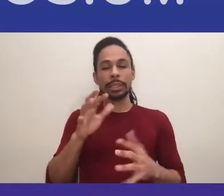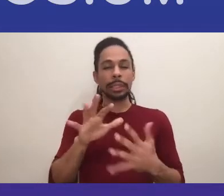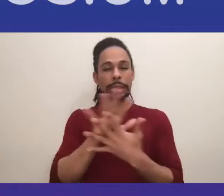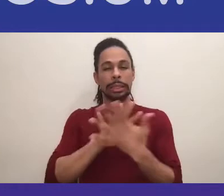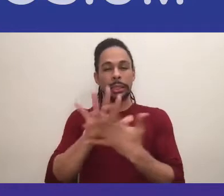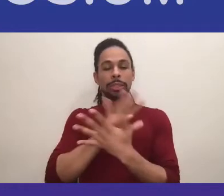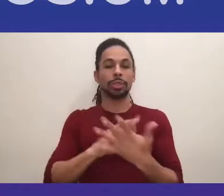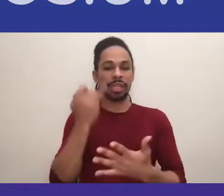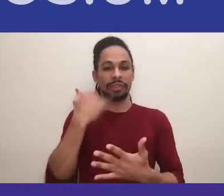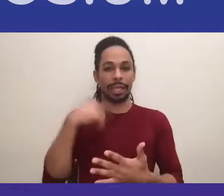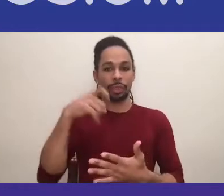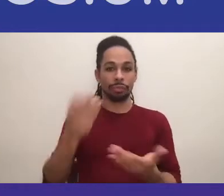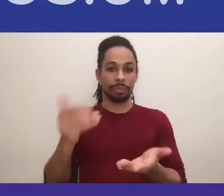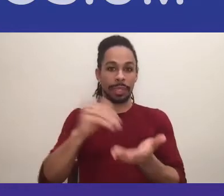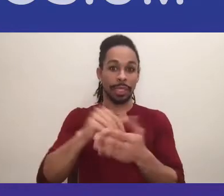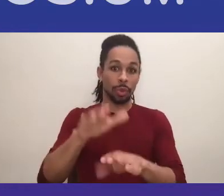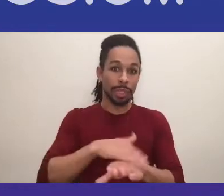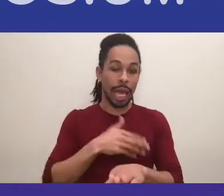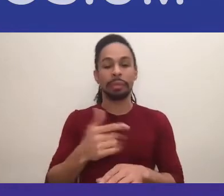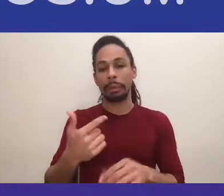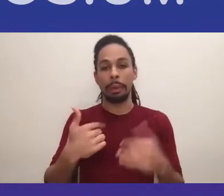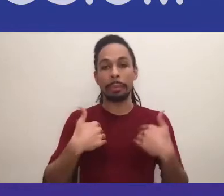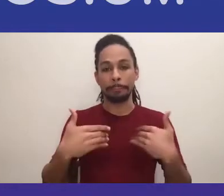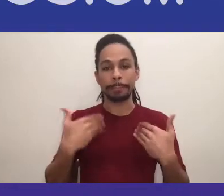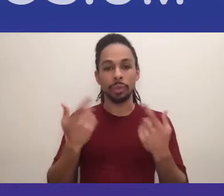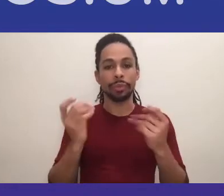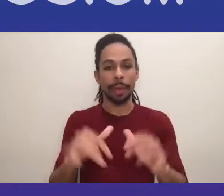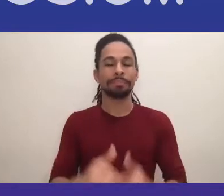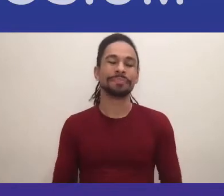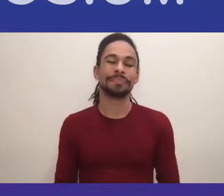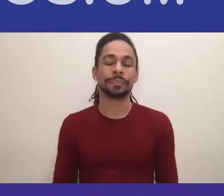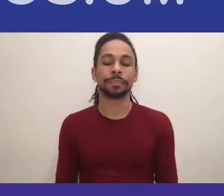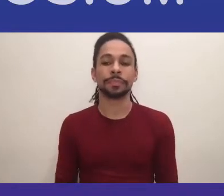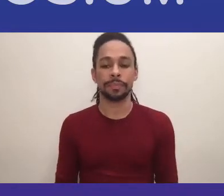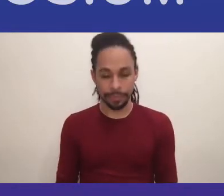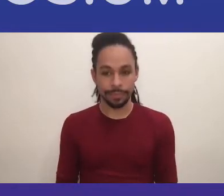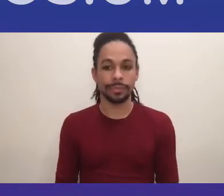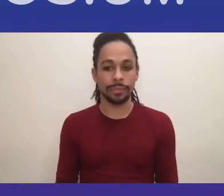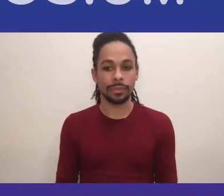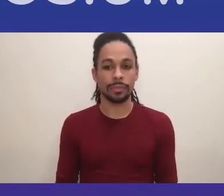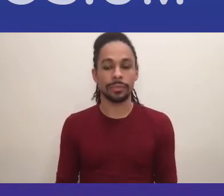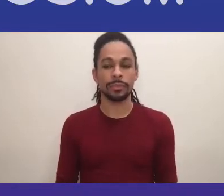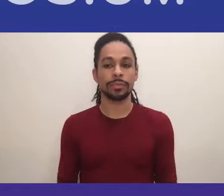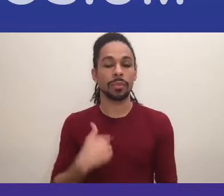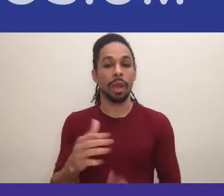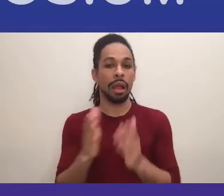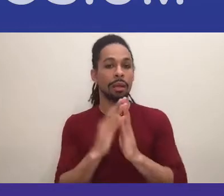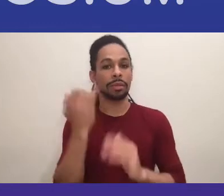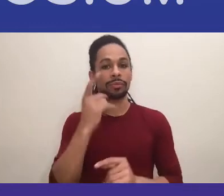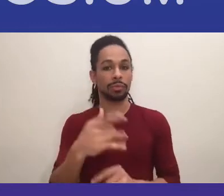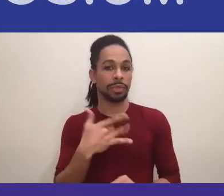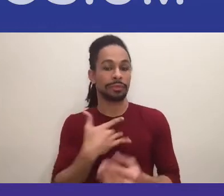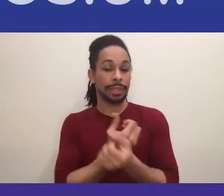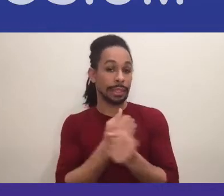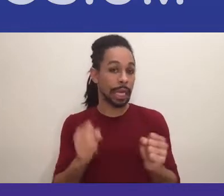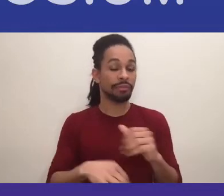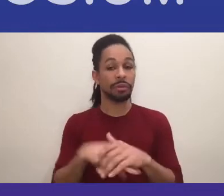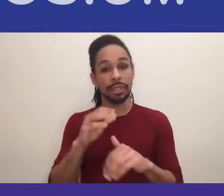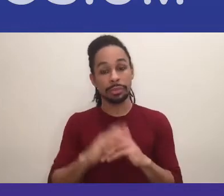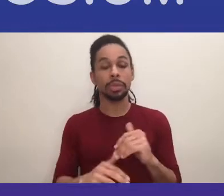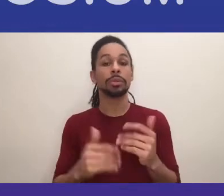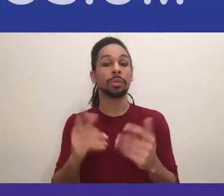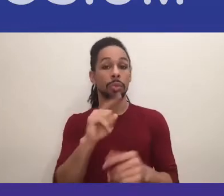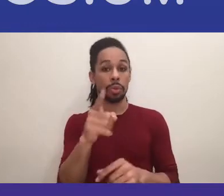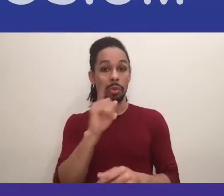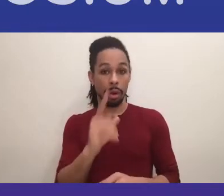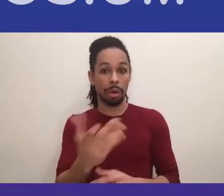down, please let me know. I'm happy to do so. I'm going to ask if you feel safe or comfortable where you are to close your eyes as we